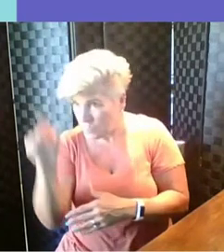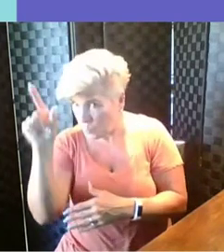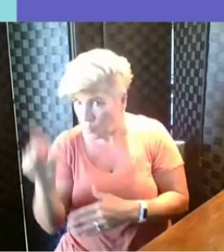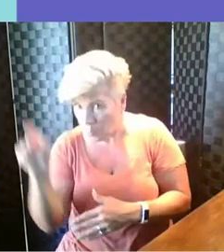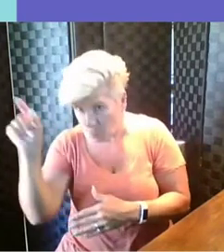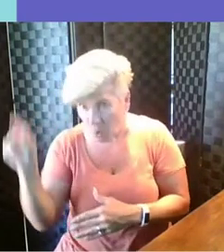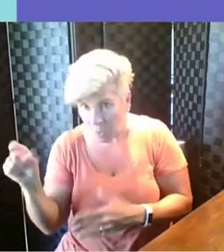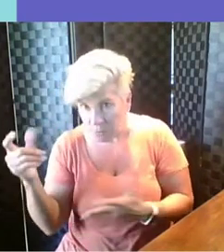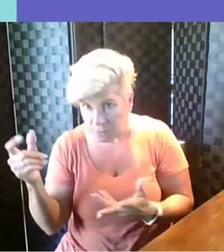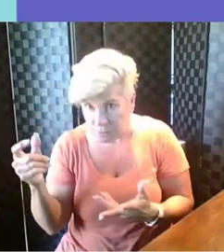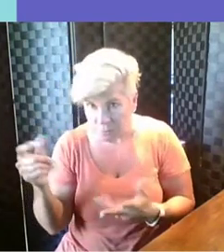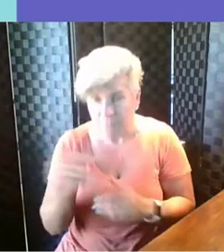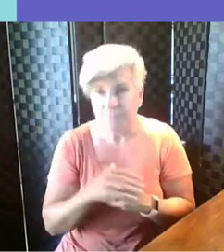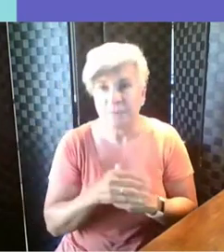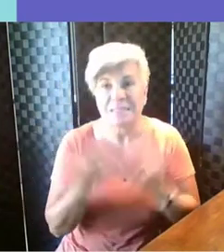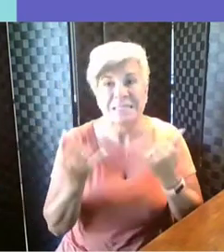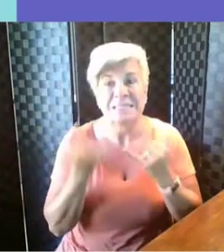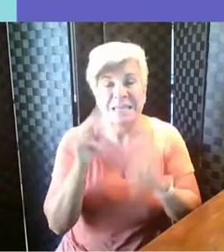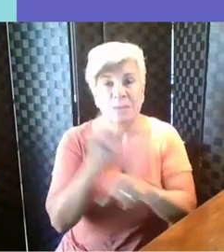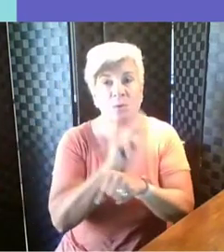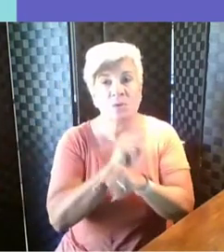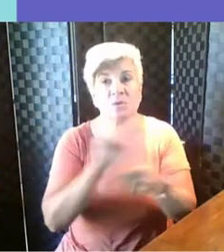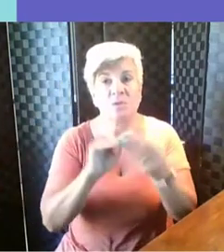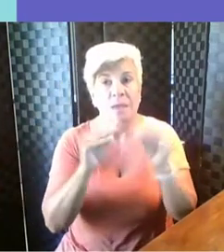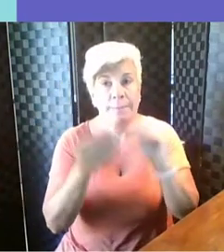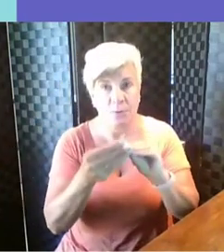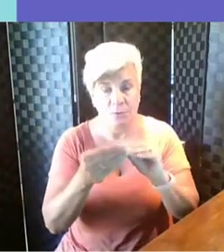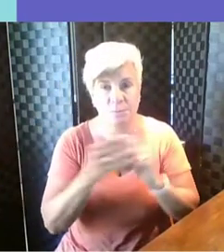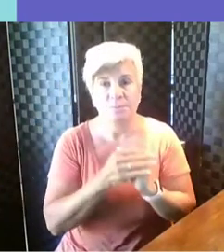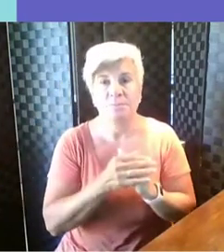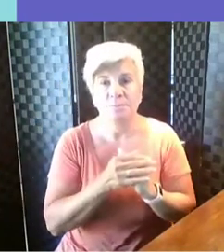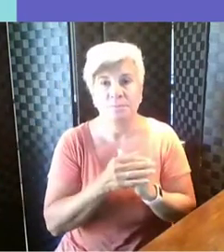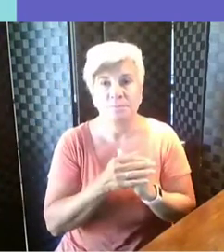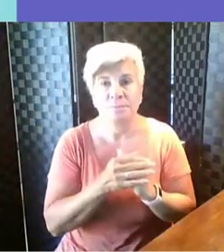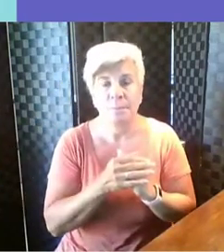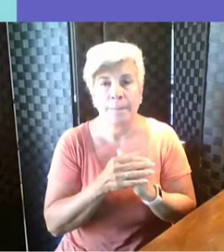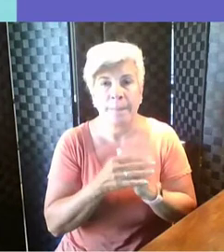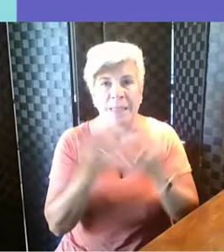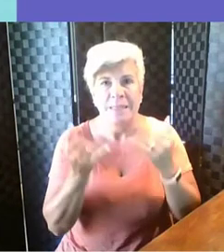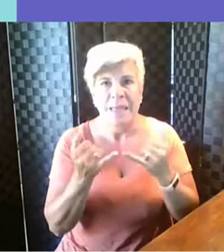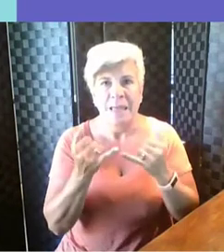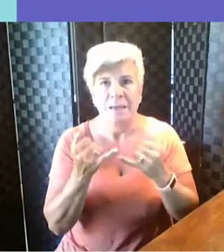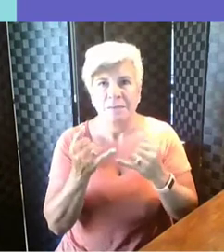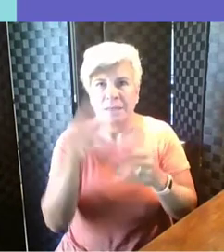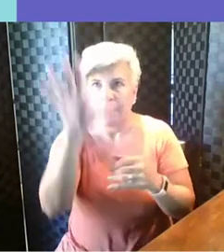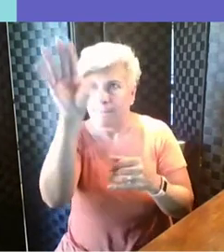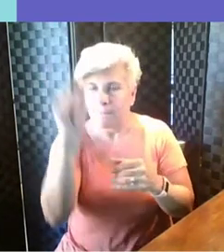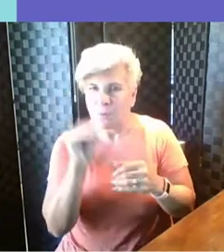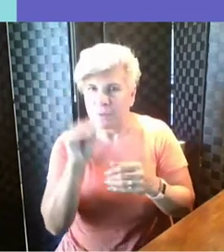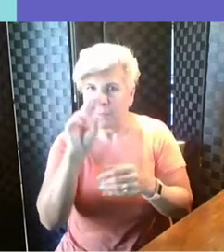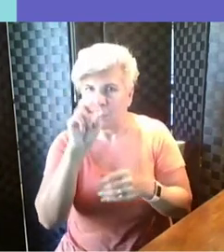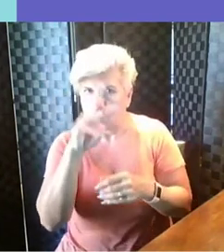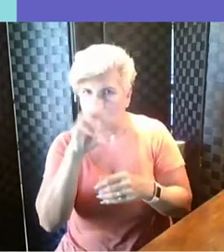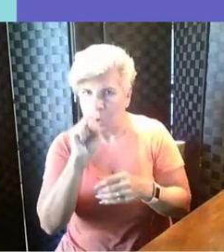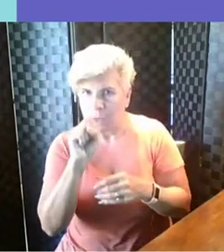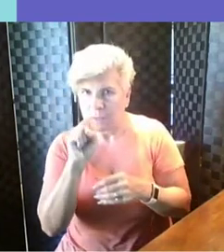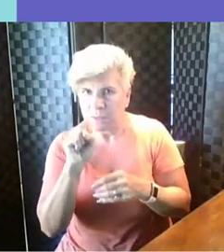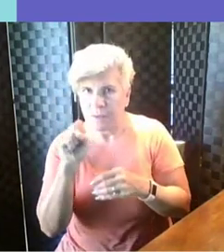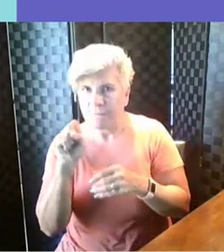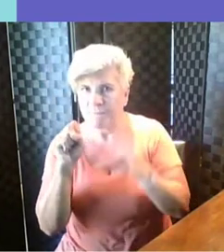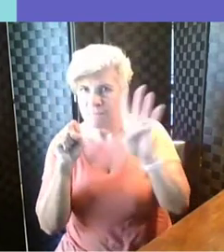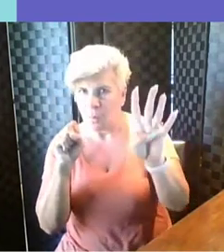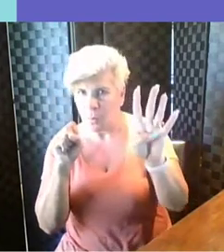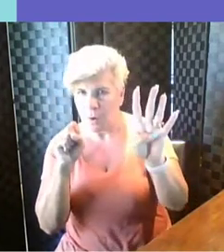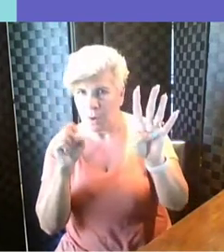6 rods to represent 60. So this time we've just written the place value. Now let's grab our ones. So I've got plus